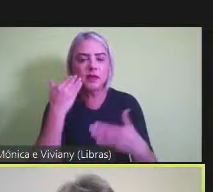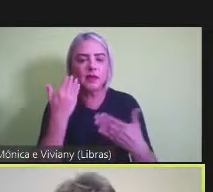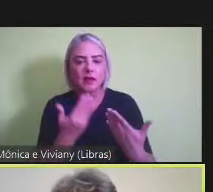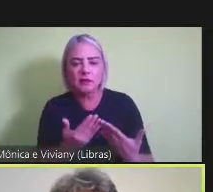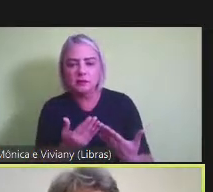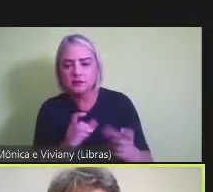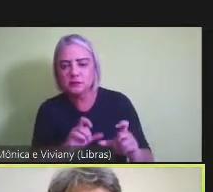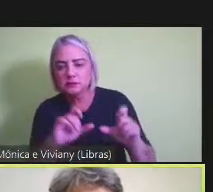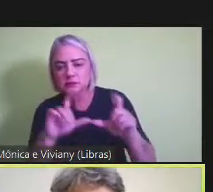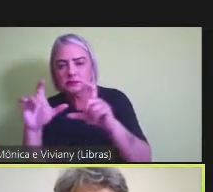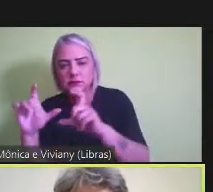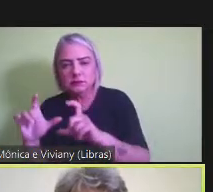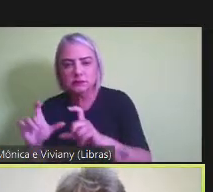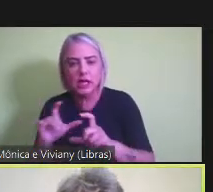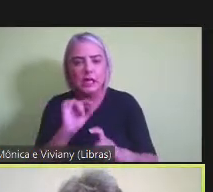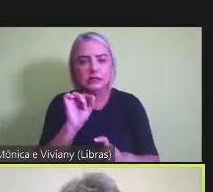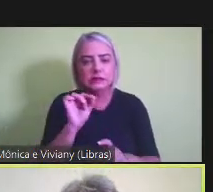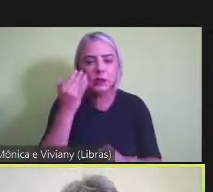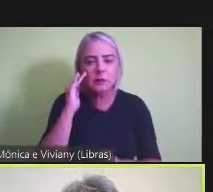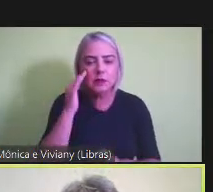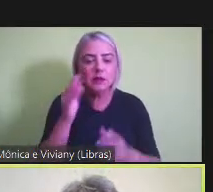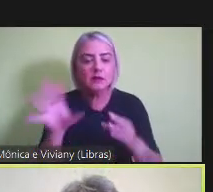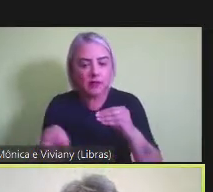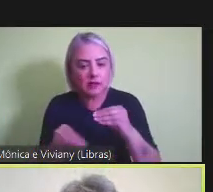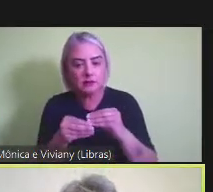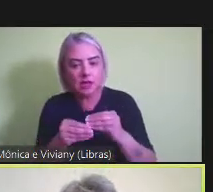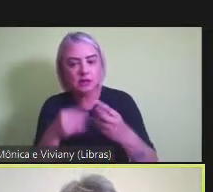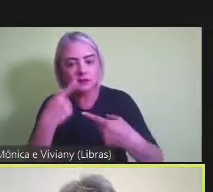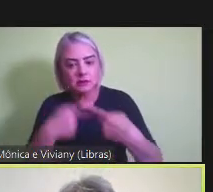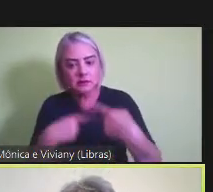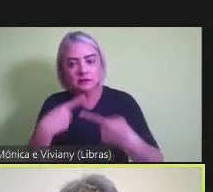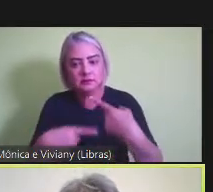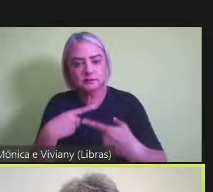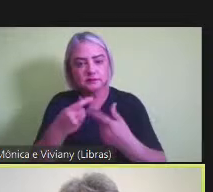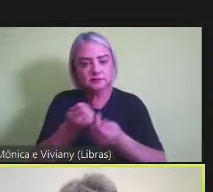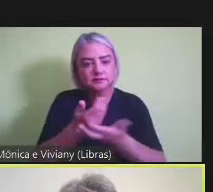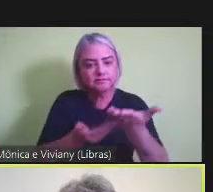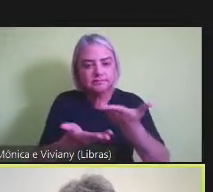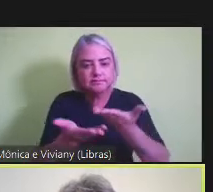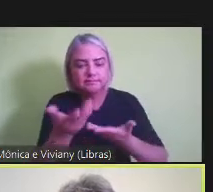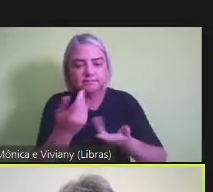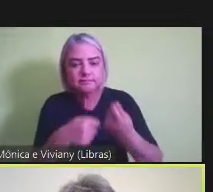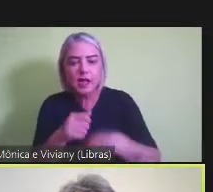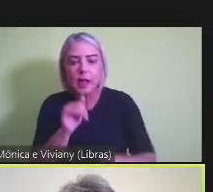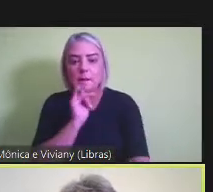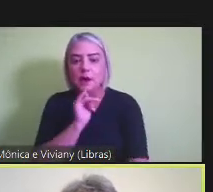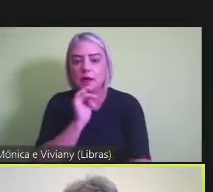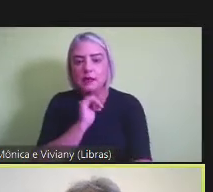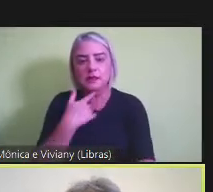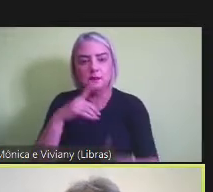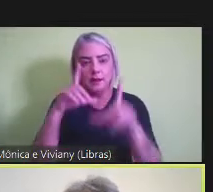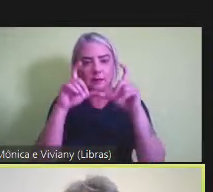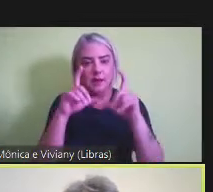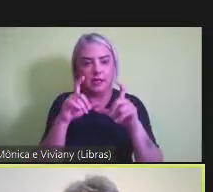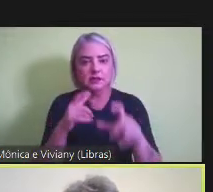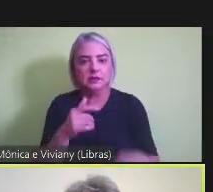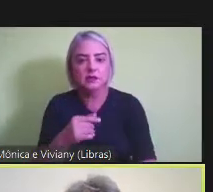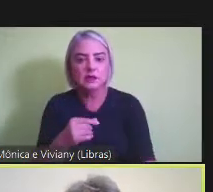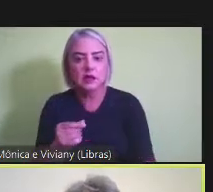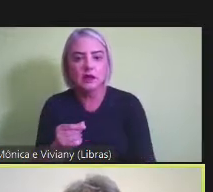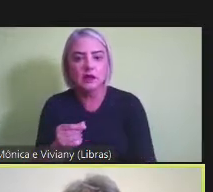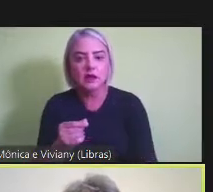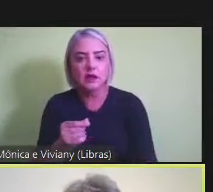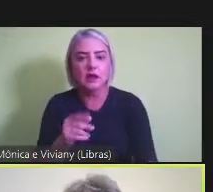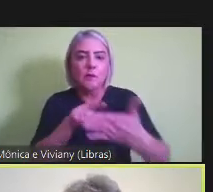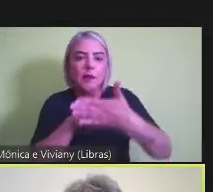next one. Yeah. And this understanding deals with this dialogue. So in